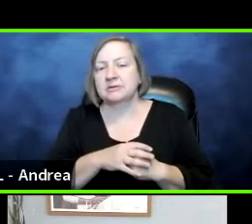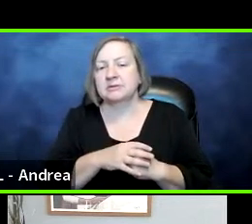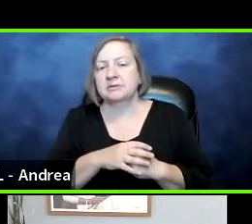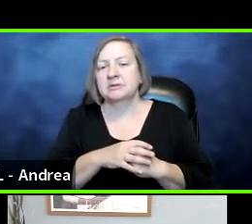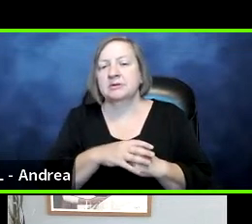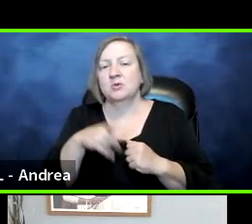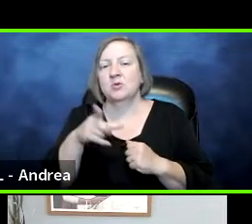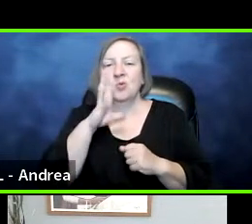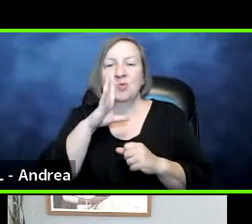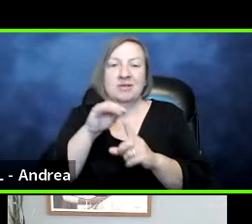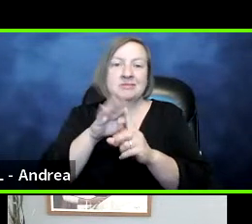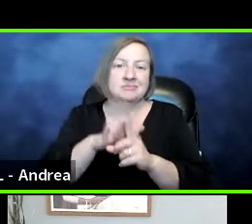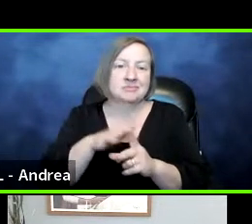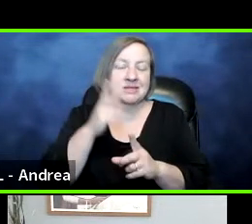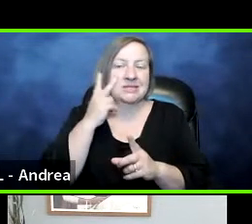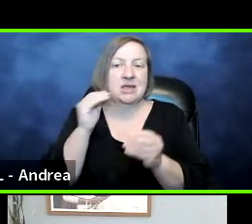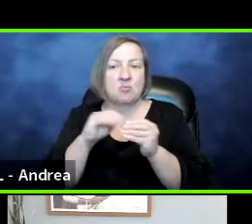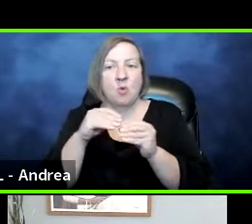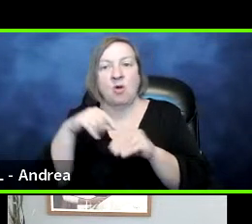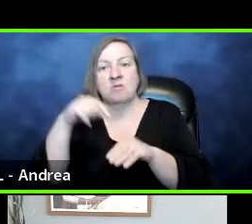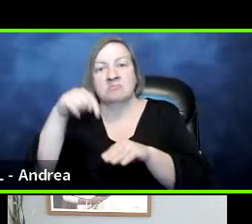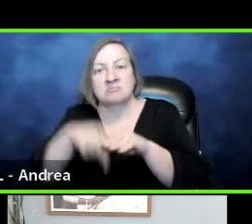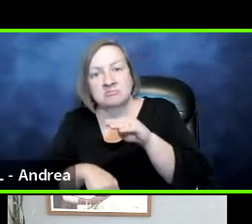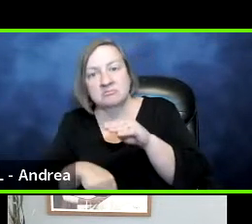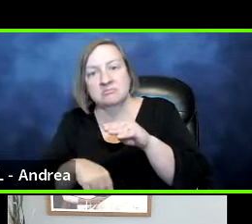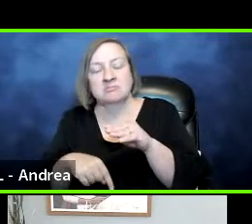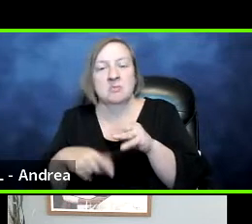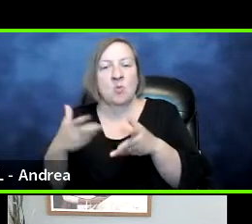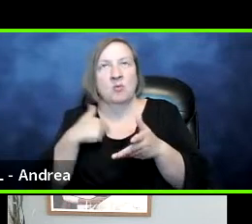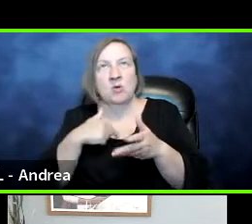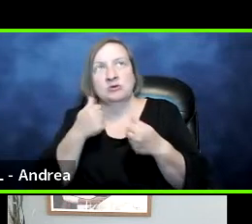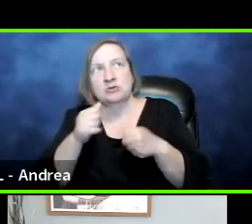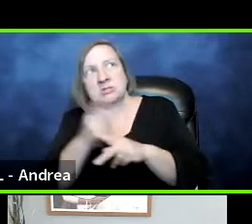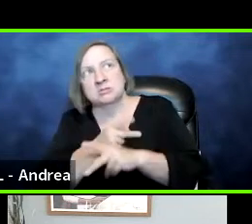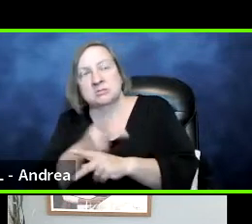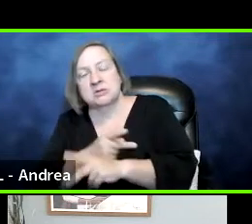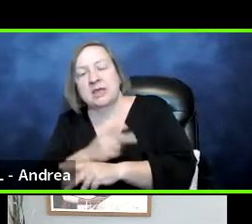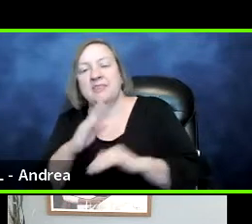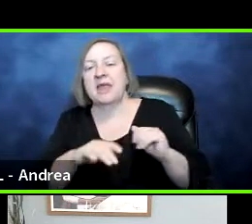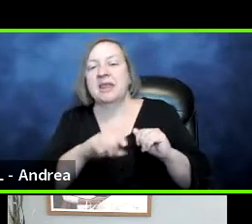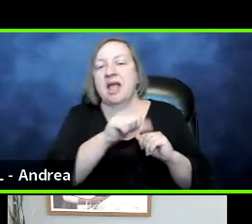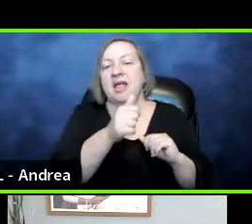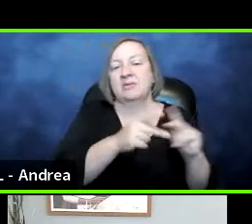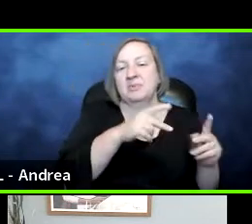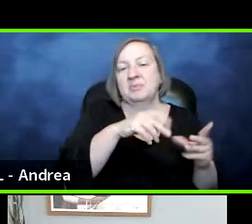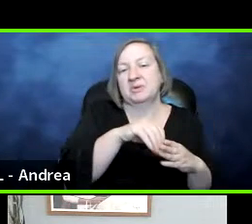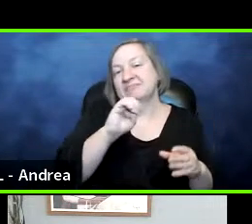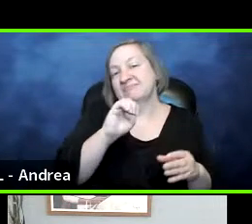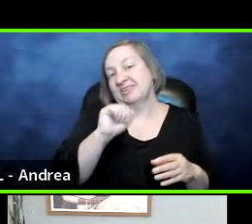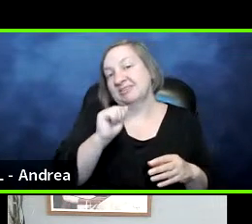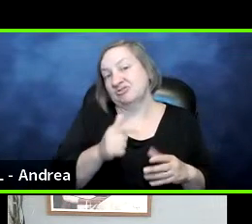more to some of the inner workings of what we're grappling with than perhaps other members of the EAG.